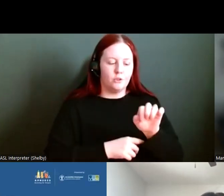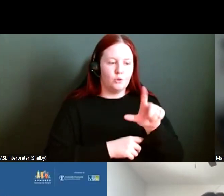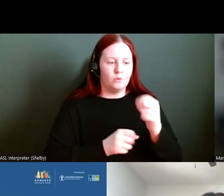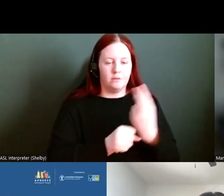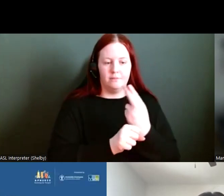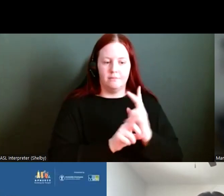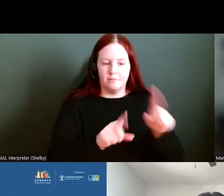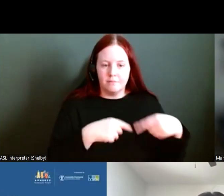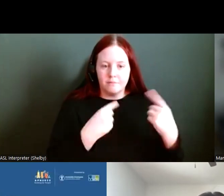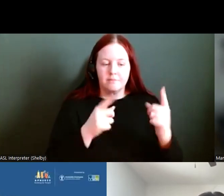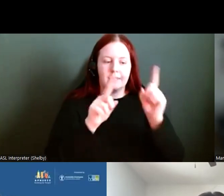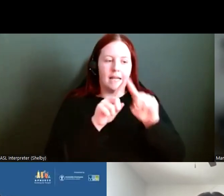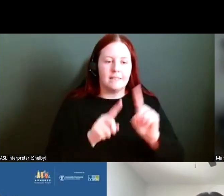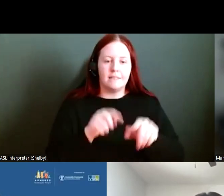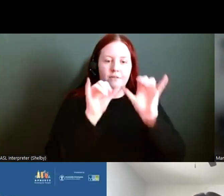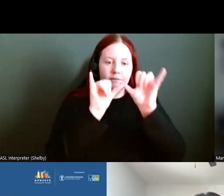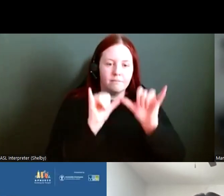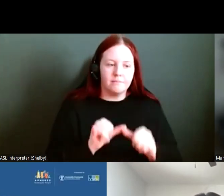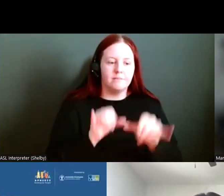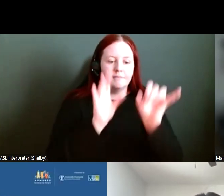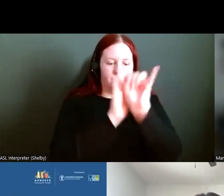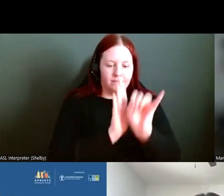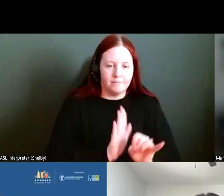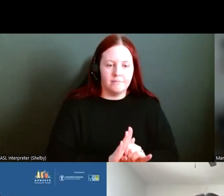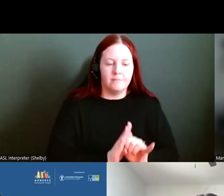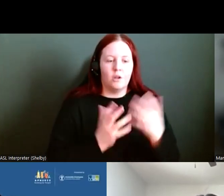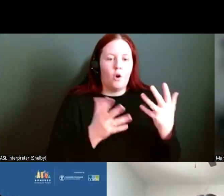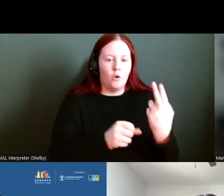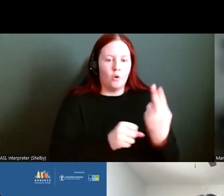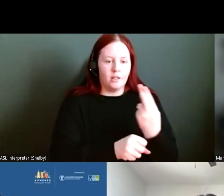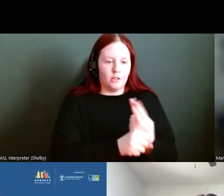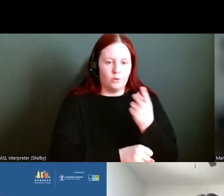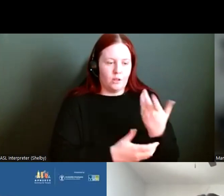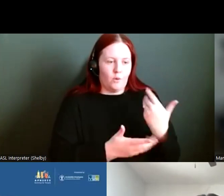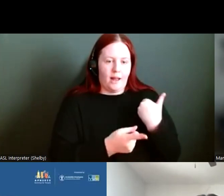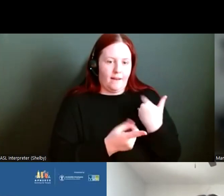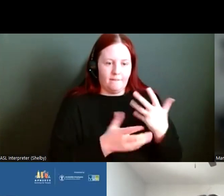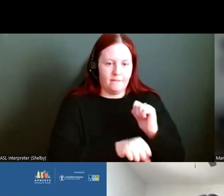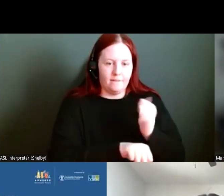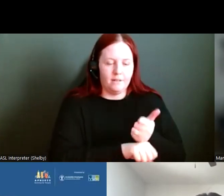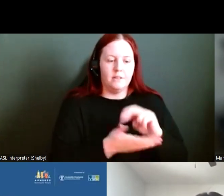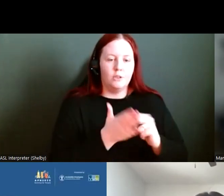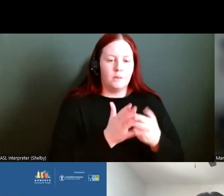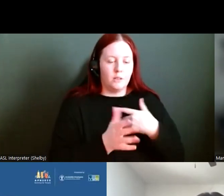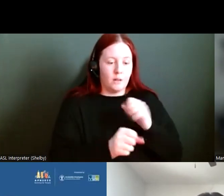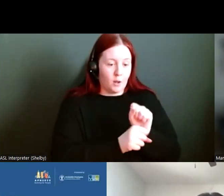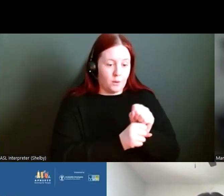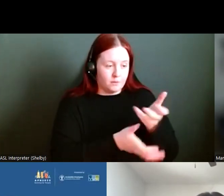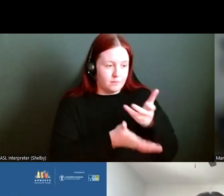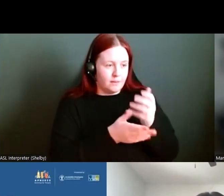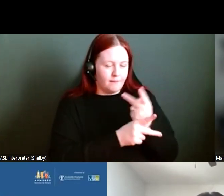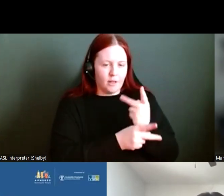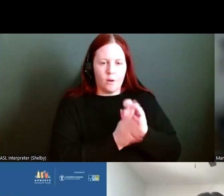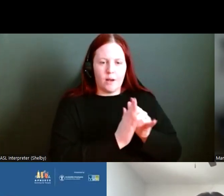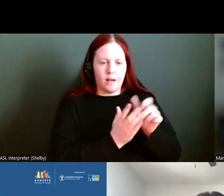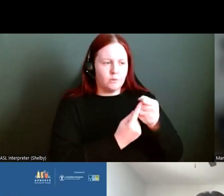and different metrics that they're already using. And so it's how to expand on that and use